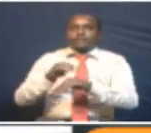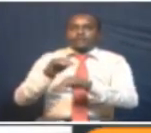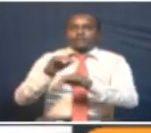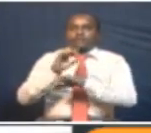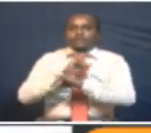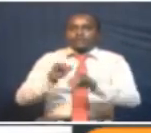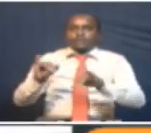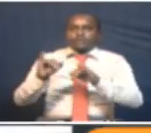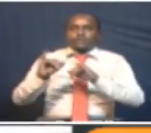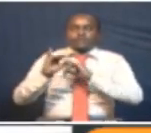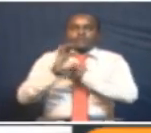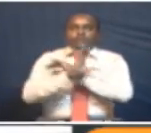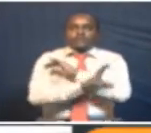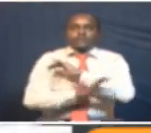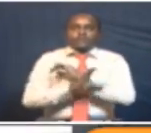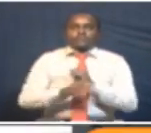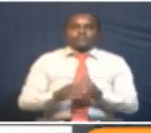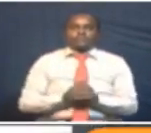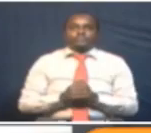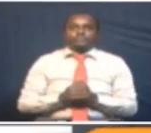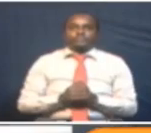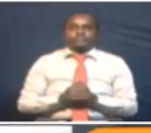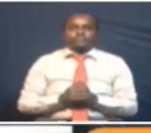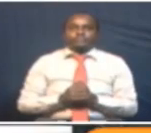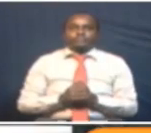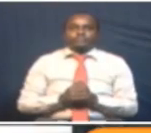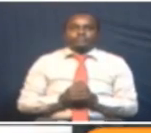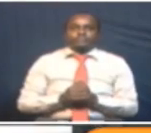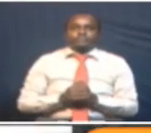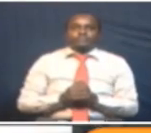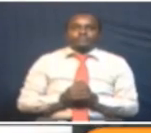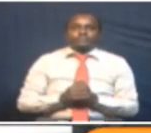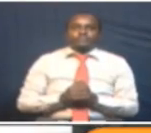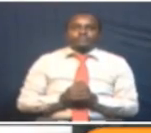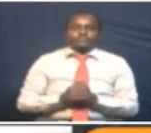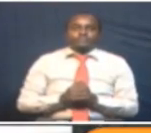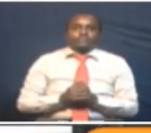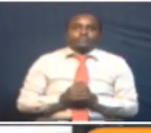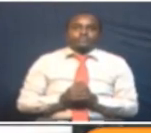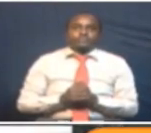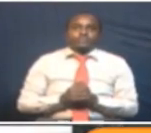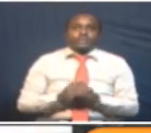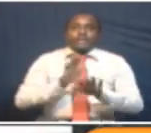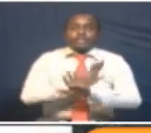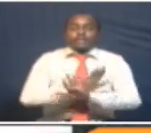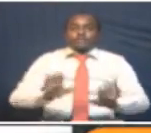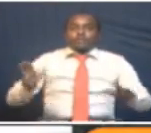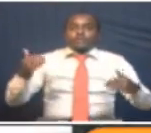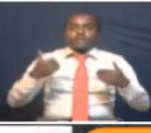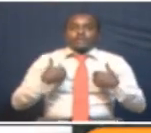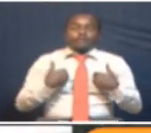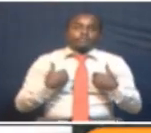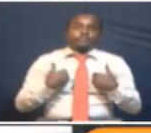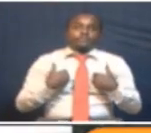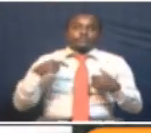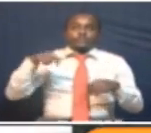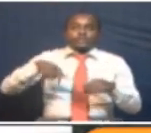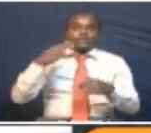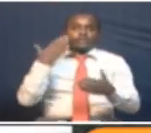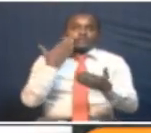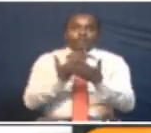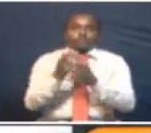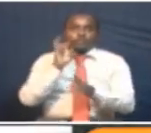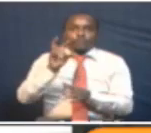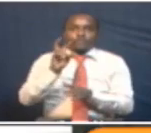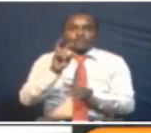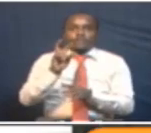the heavens may fall. Though the heavens. How dramatic. That's a wind-up opinion for tonight. Thanks for watching. I'm